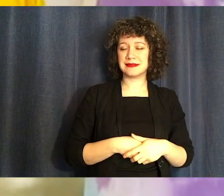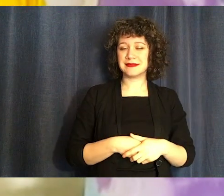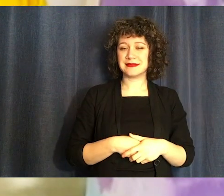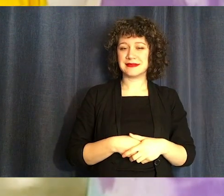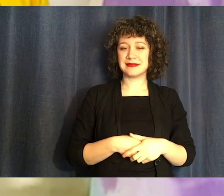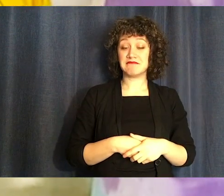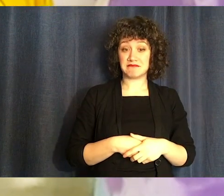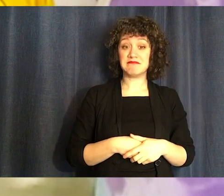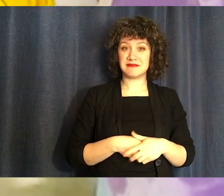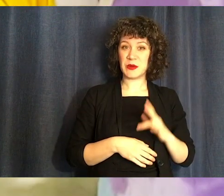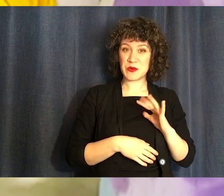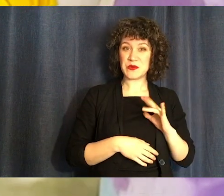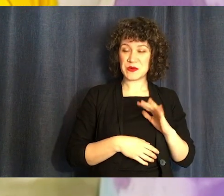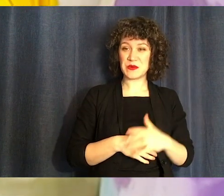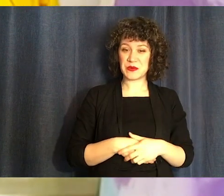Ooh, that one's cool.